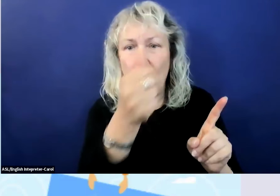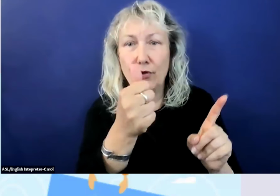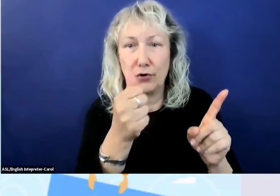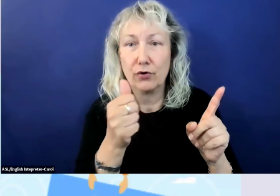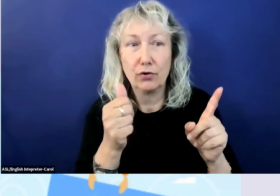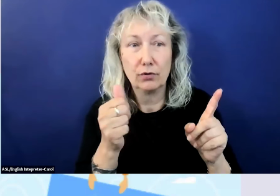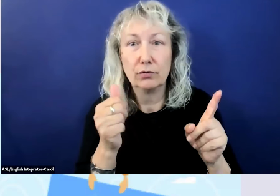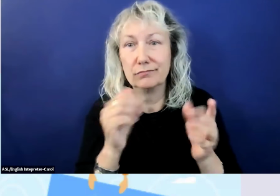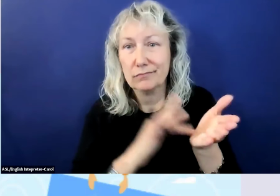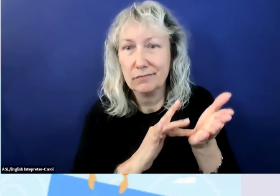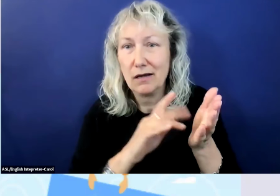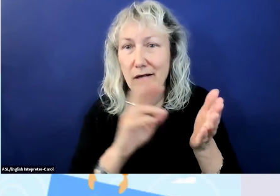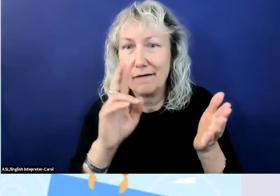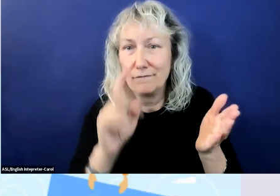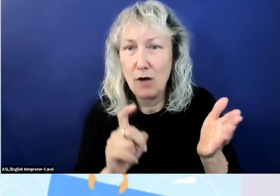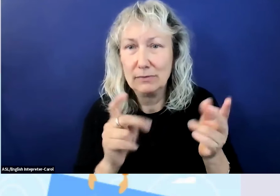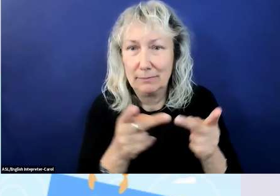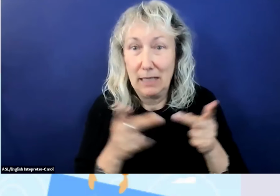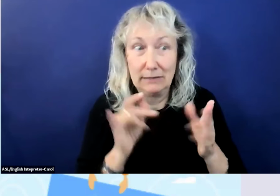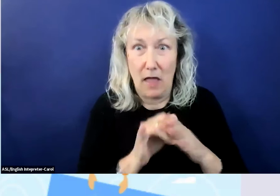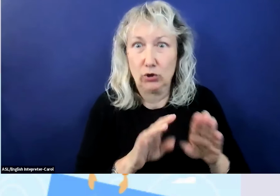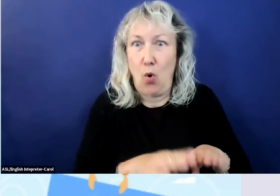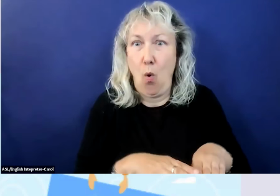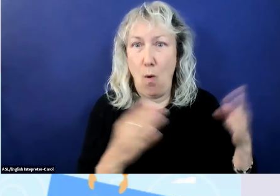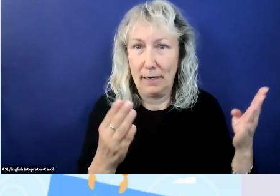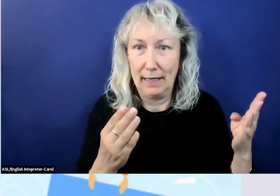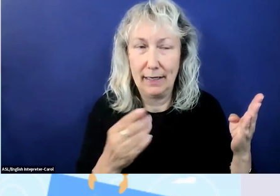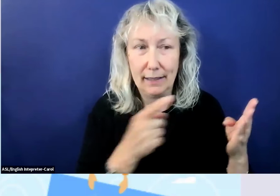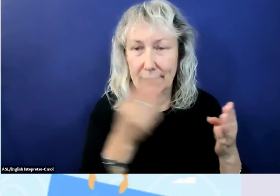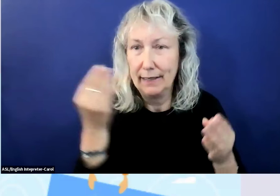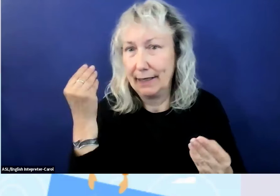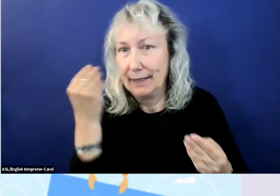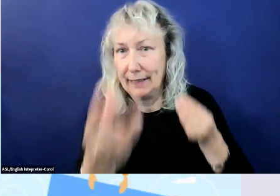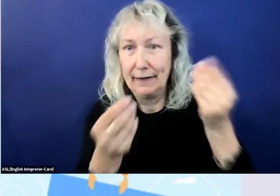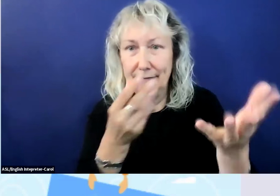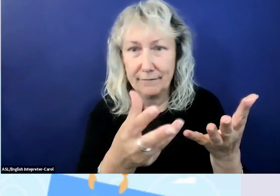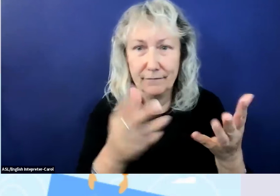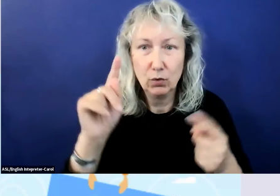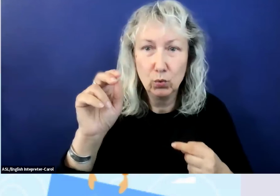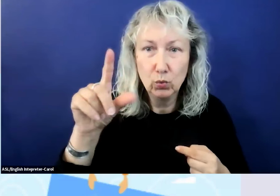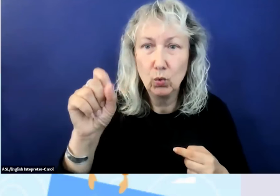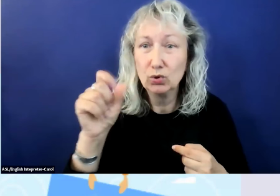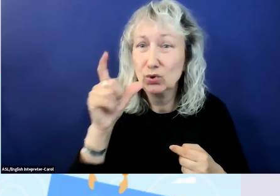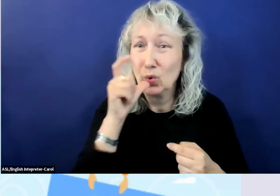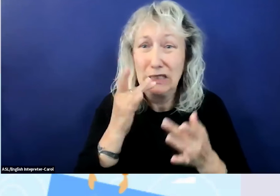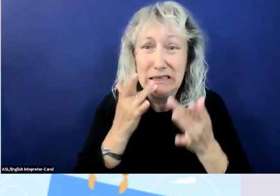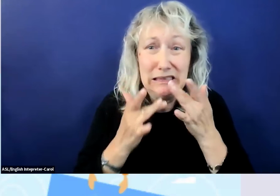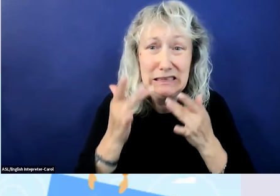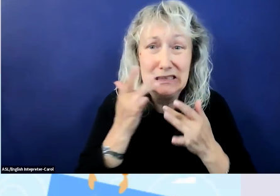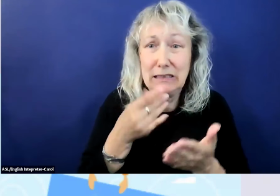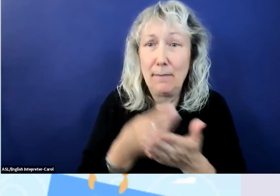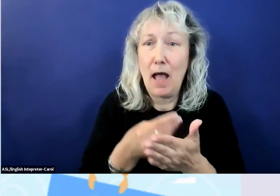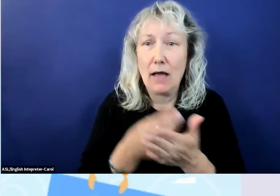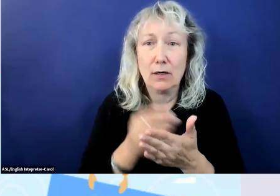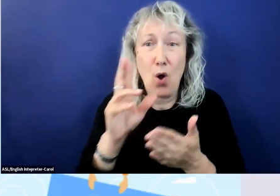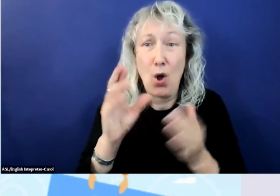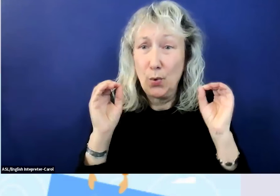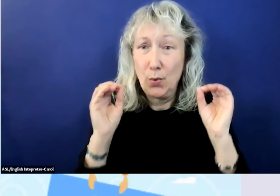areas. And they offer pharmacies tools for uninsured and financially struggling patients